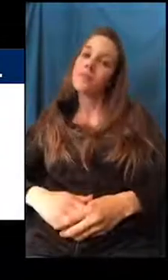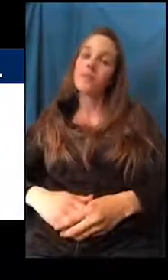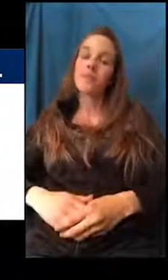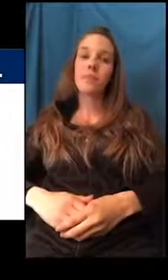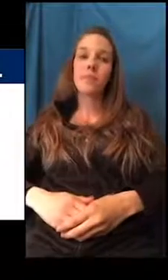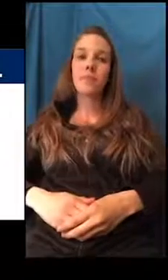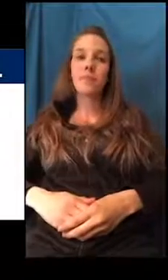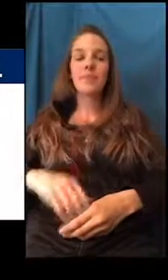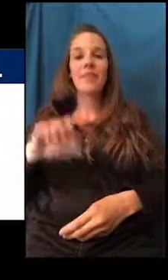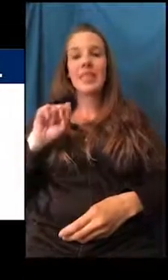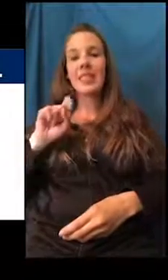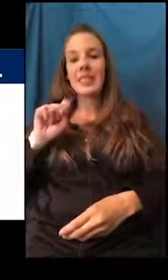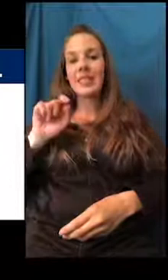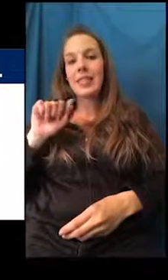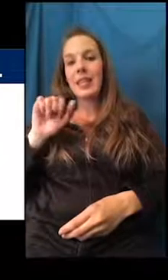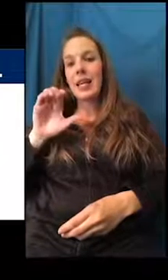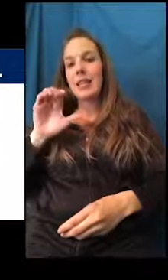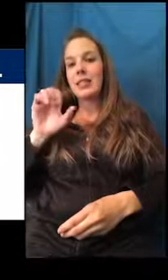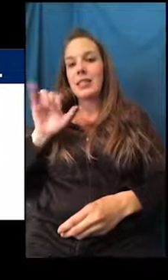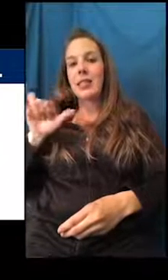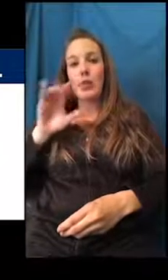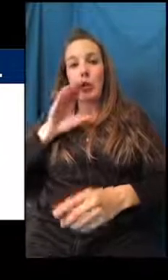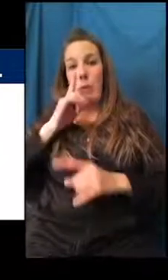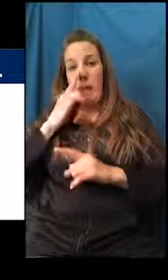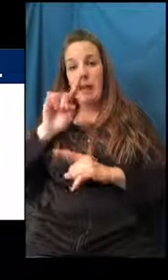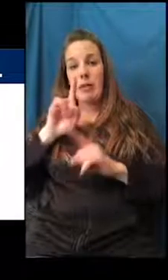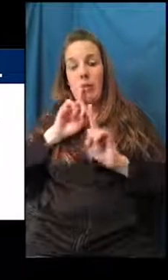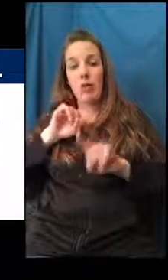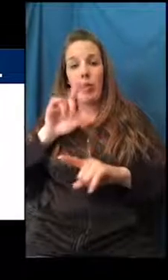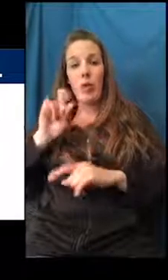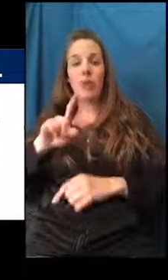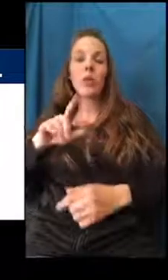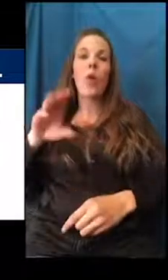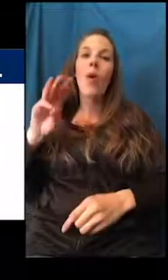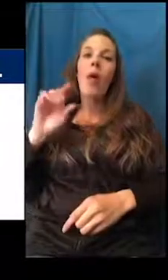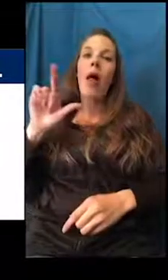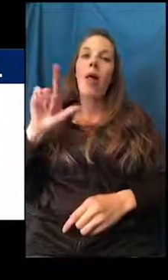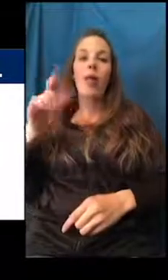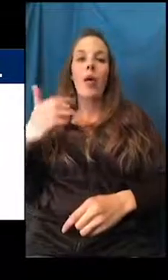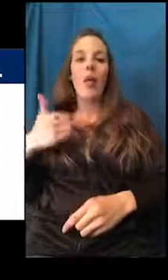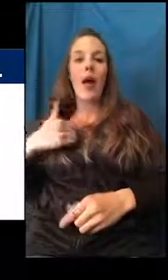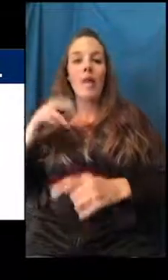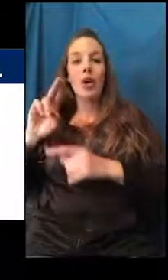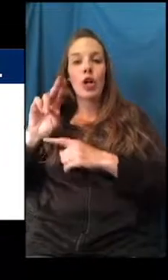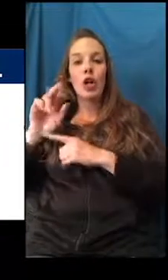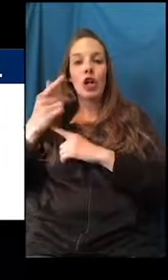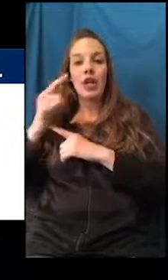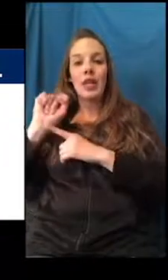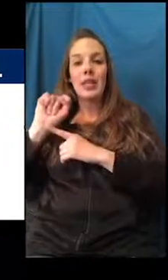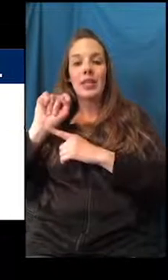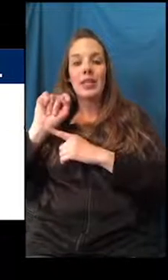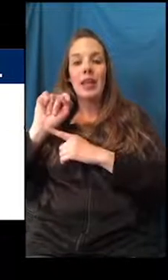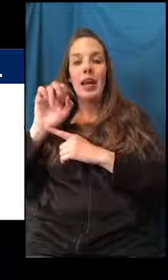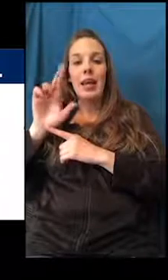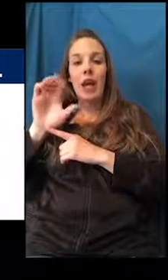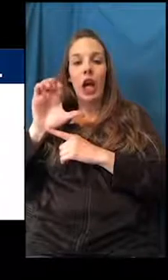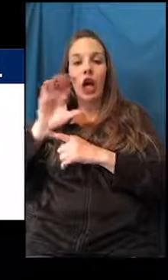Stacy, could you help answer this question? Well, we do have urgent care clinics that they could be seen